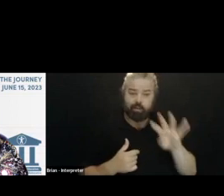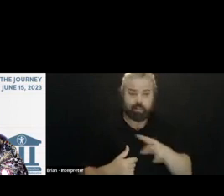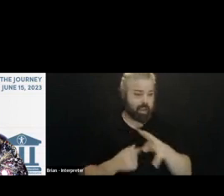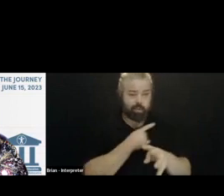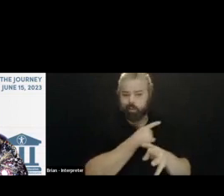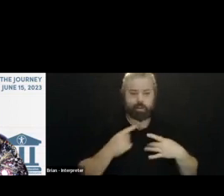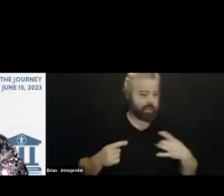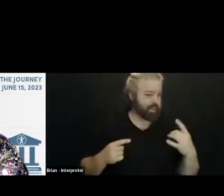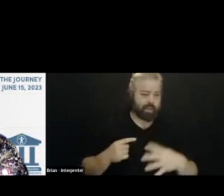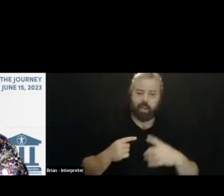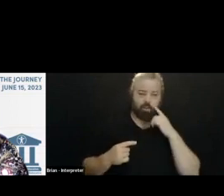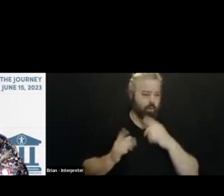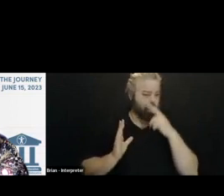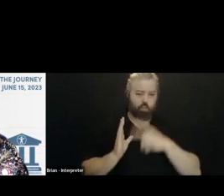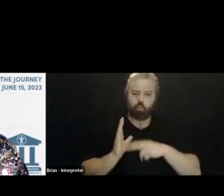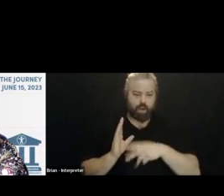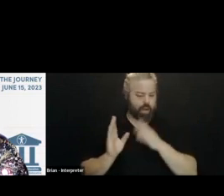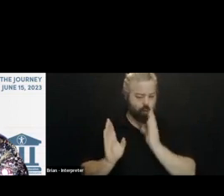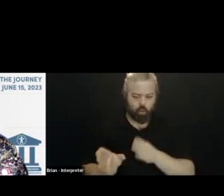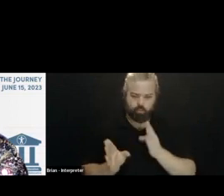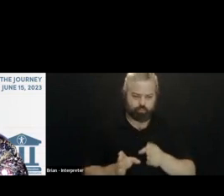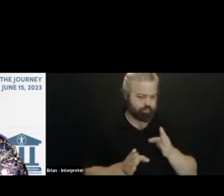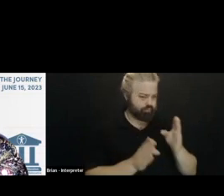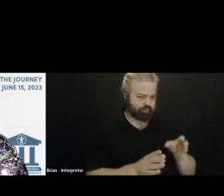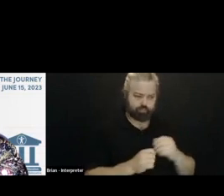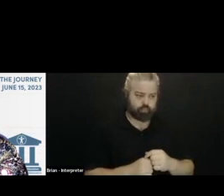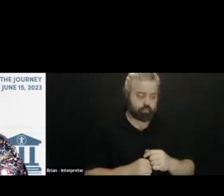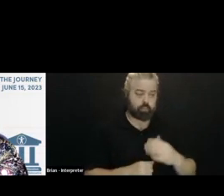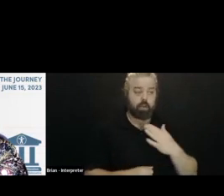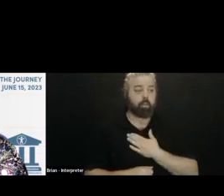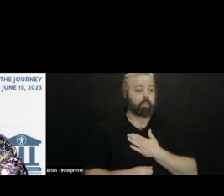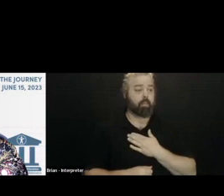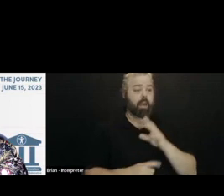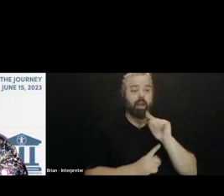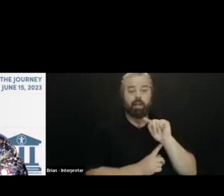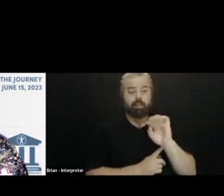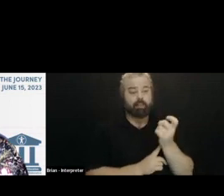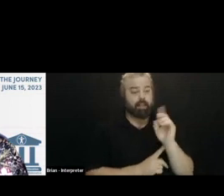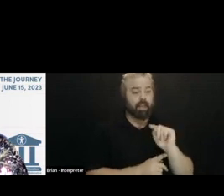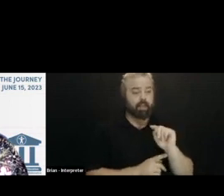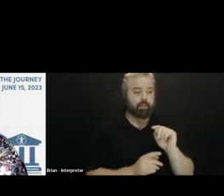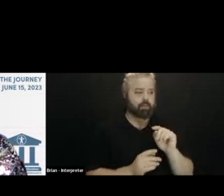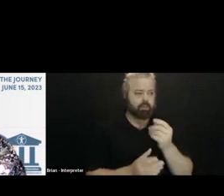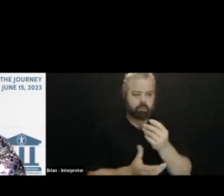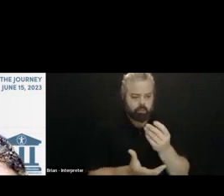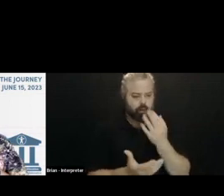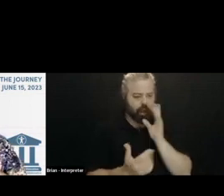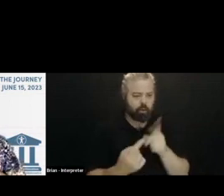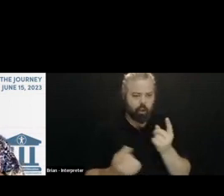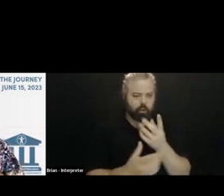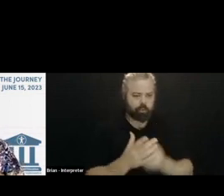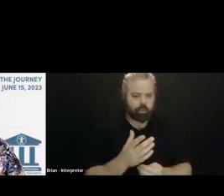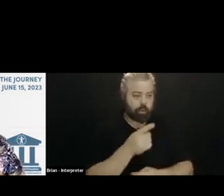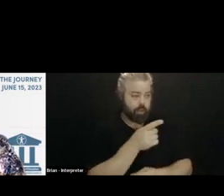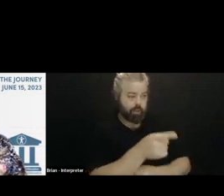the reading order. My text is missing color contrast. This is our lovely